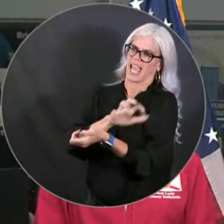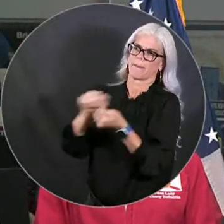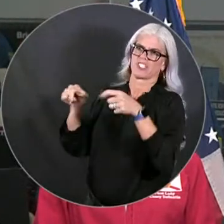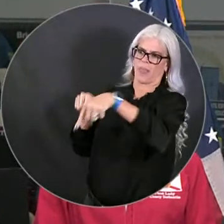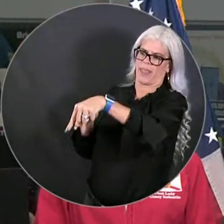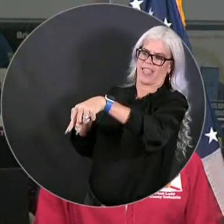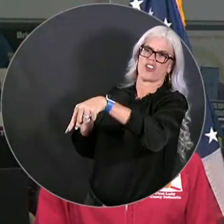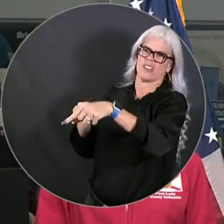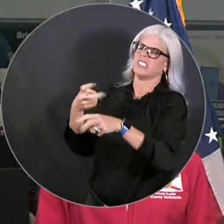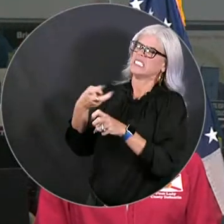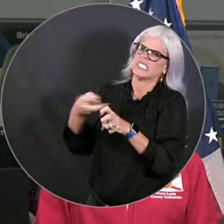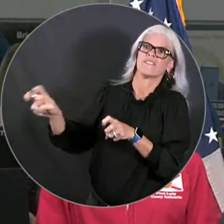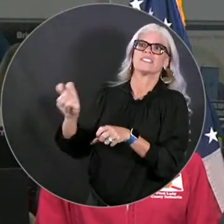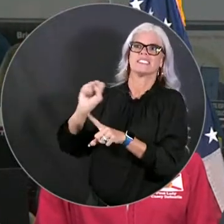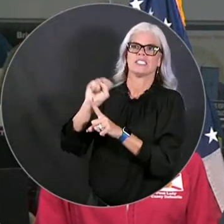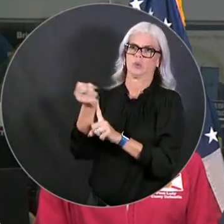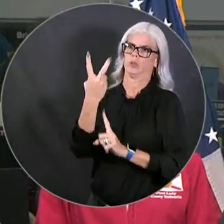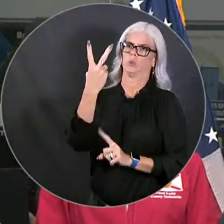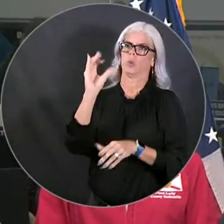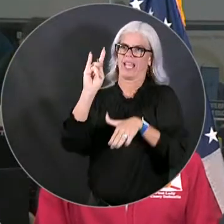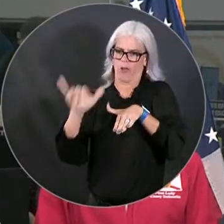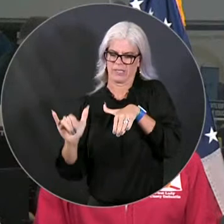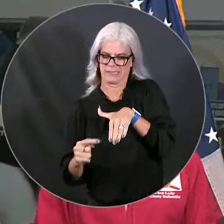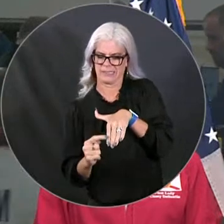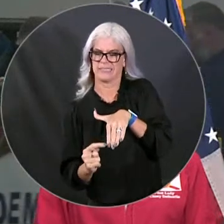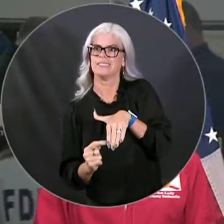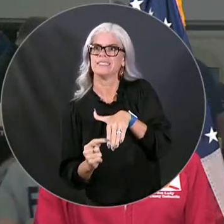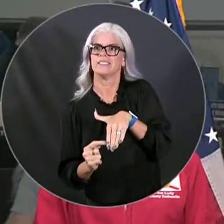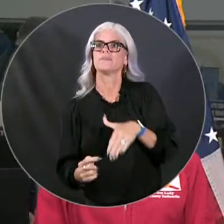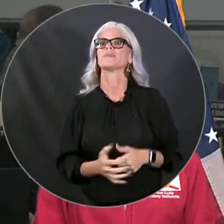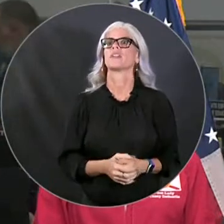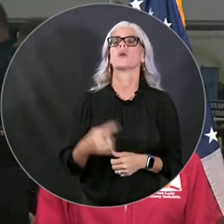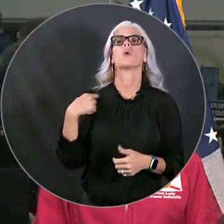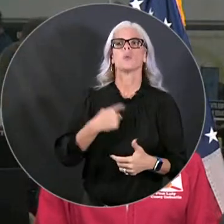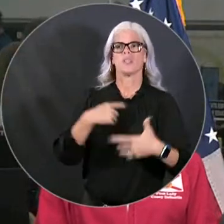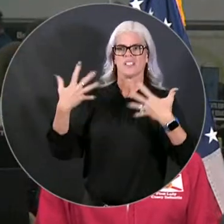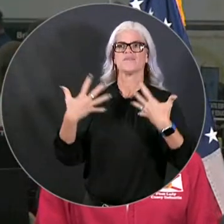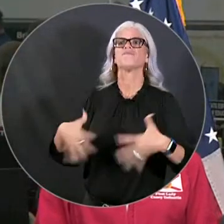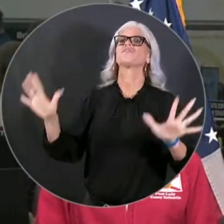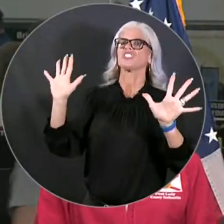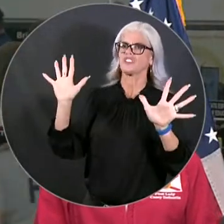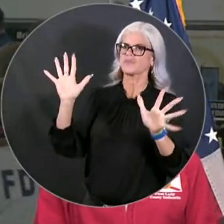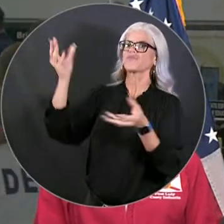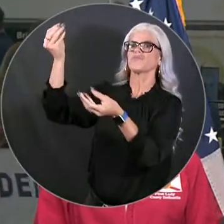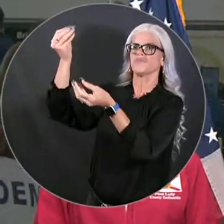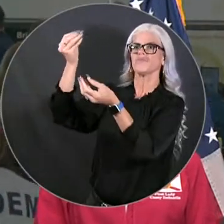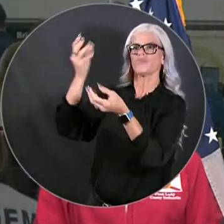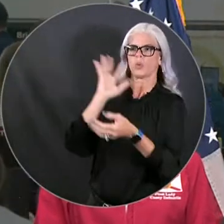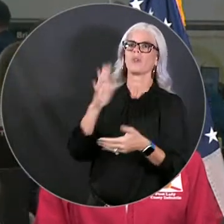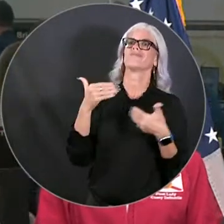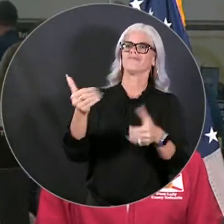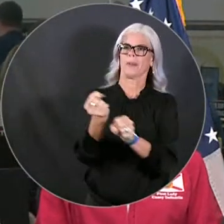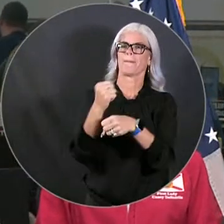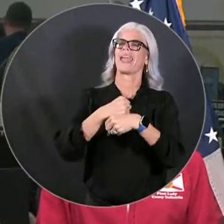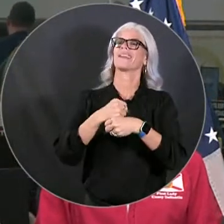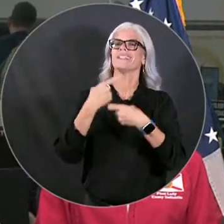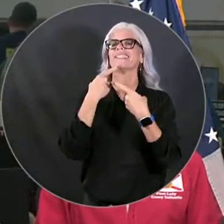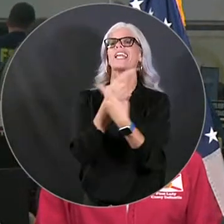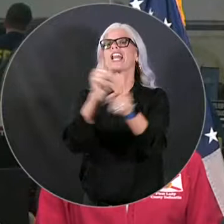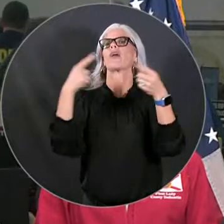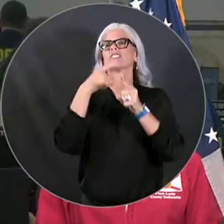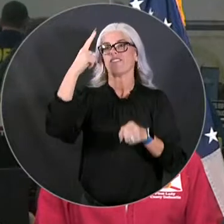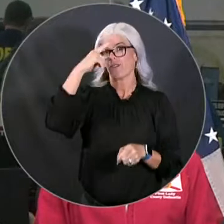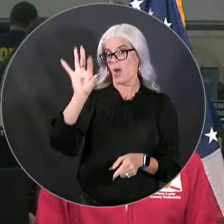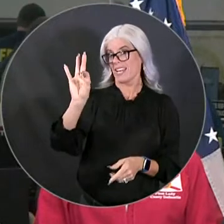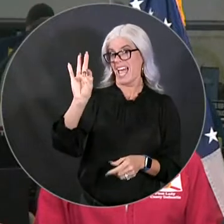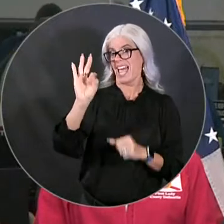situation. We have received a major disaster declaration for 9 counties, but we do expect more. I just spoke with the president this